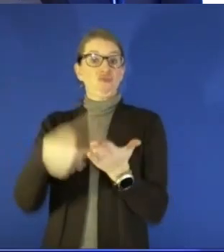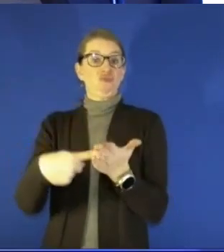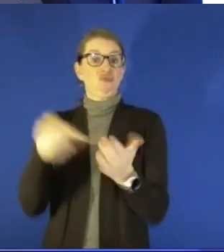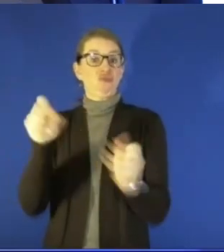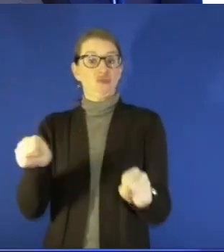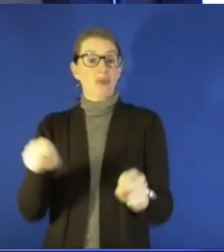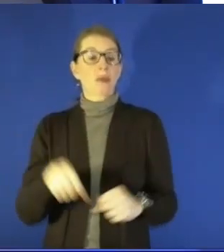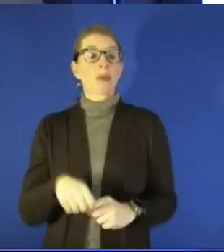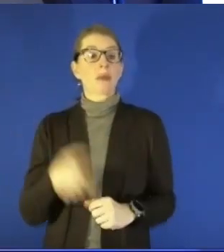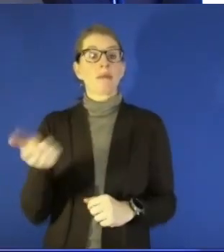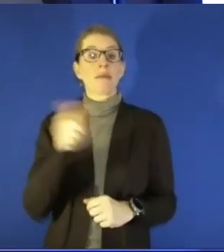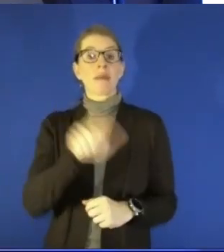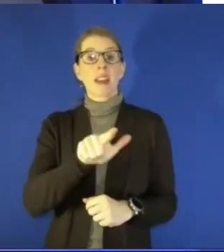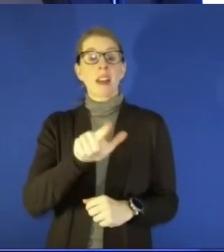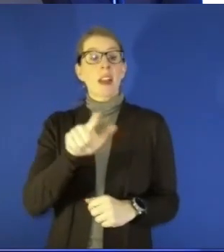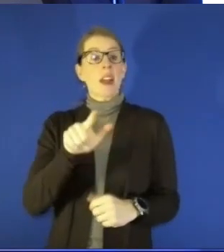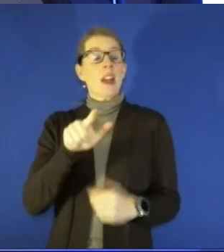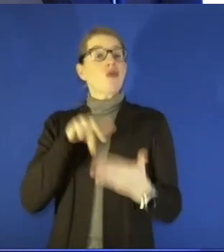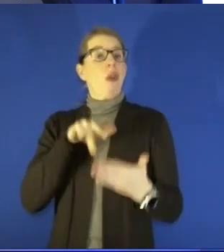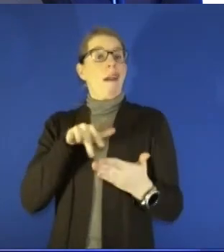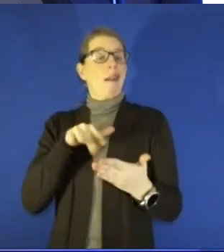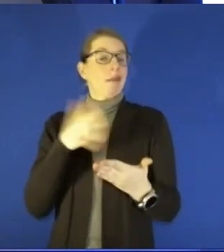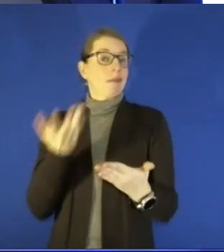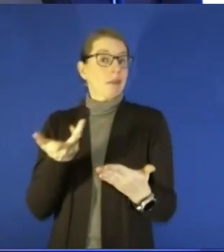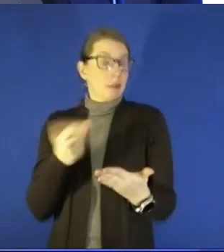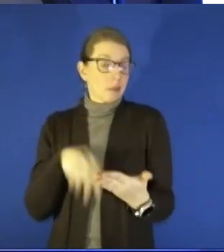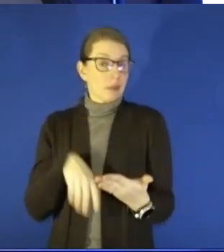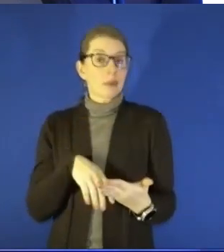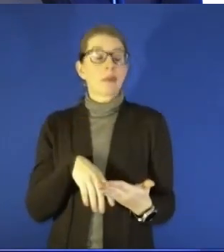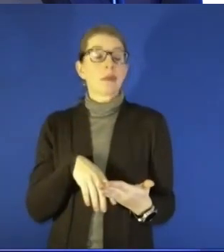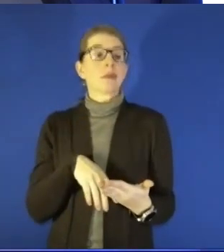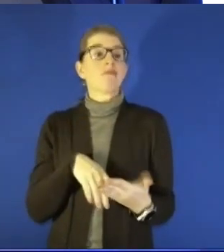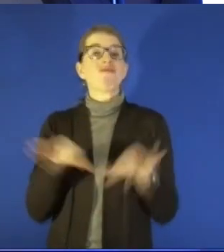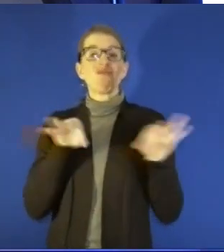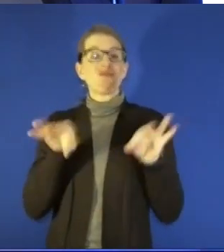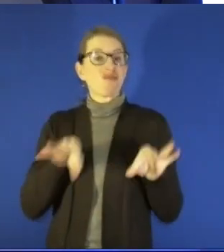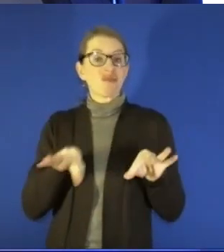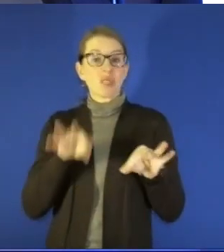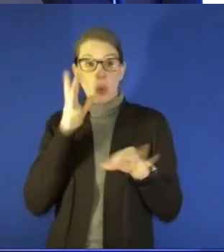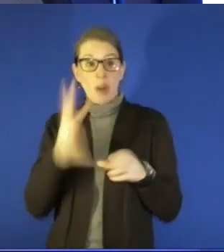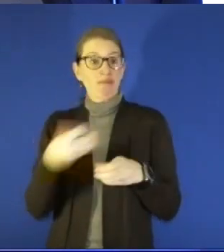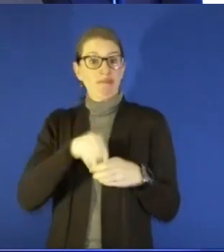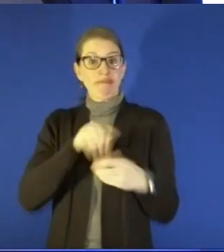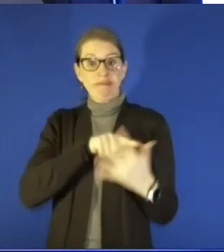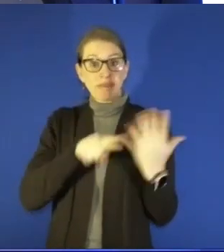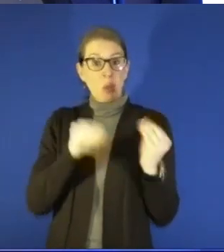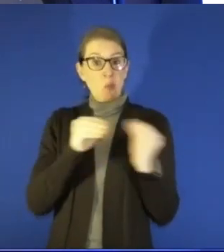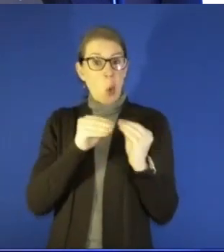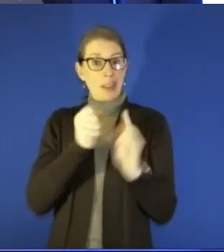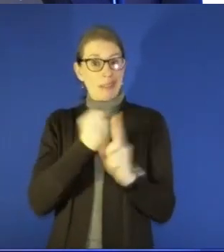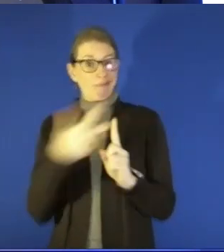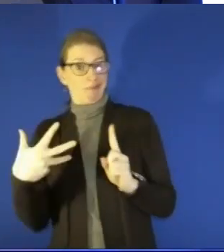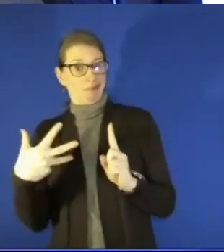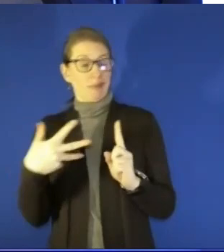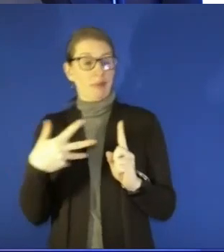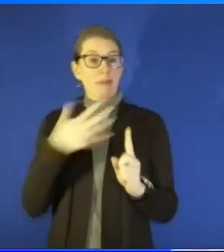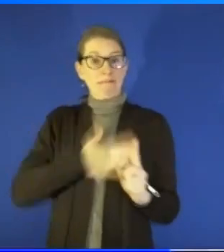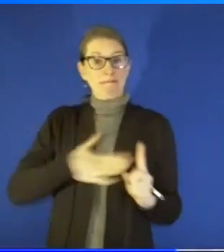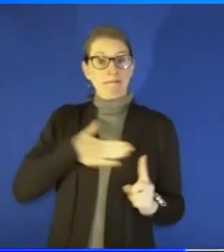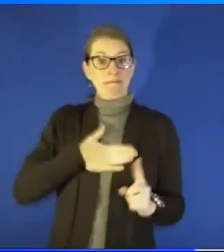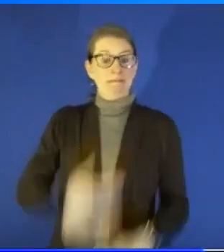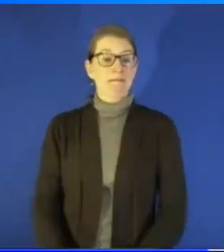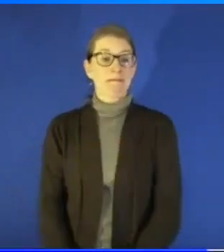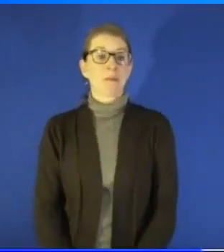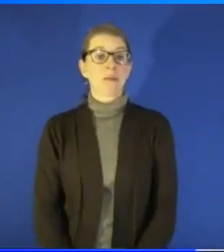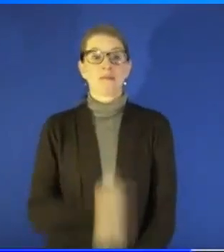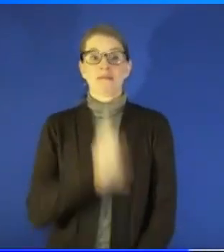brought it up, the trial. Tell us a little bit about what this will entail. Give us some more details that you haven't already shared. Sure.